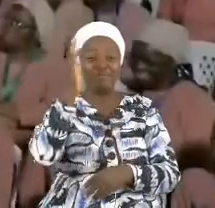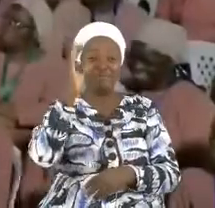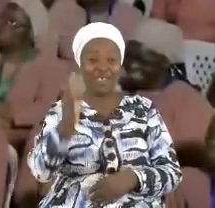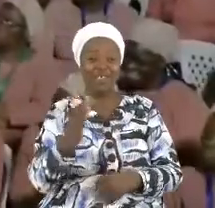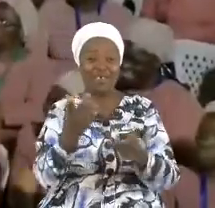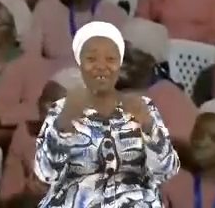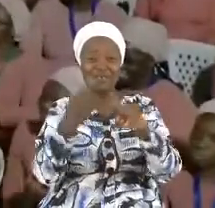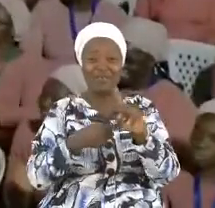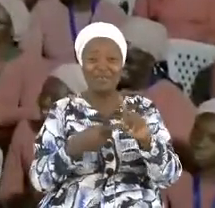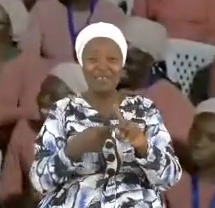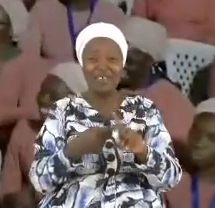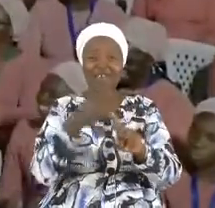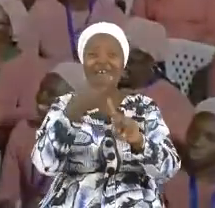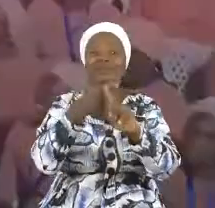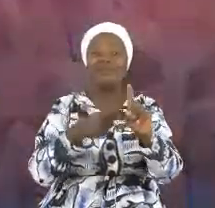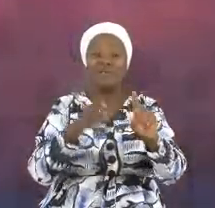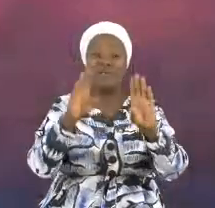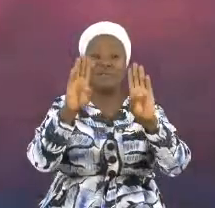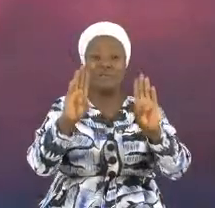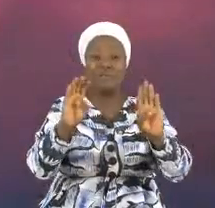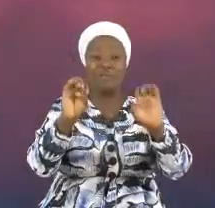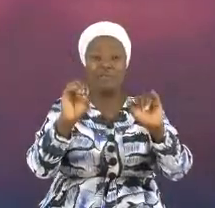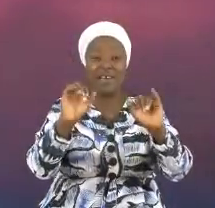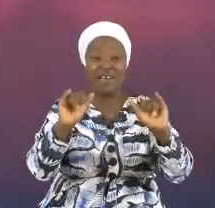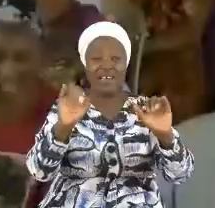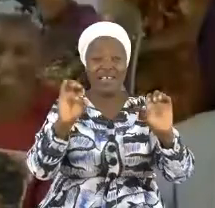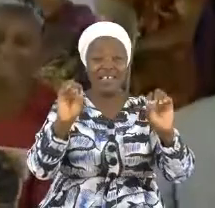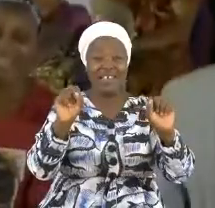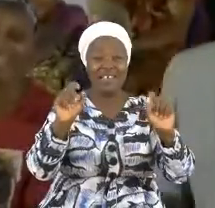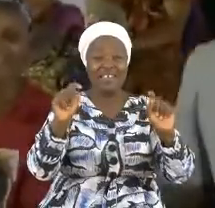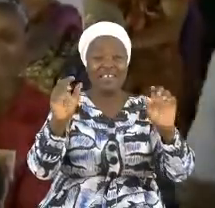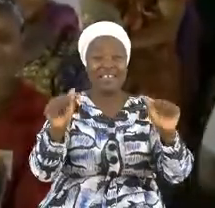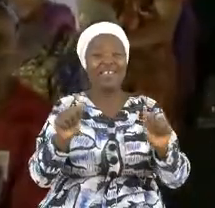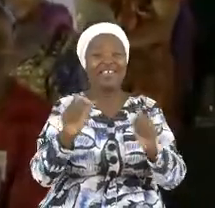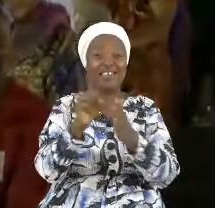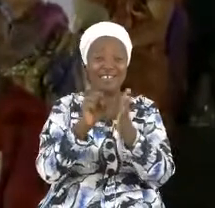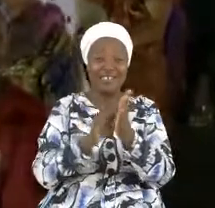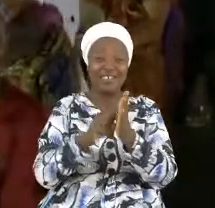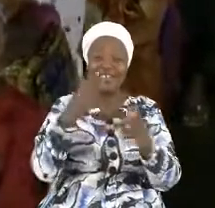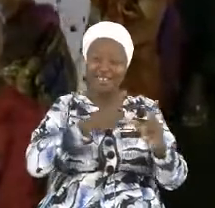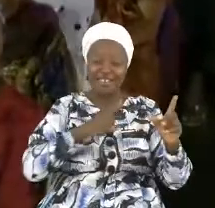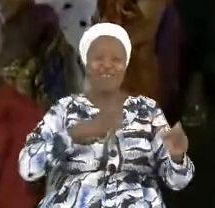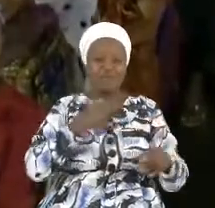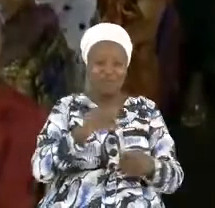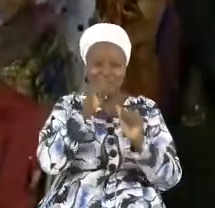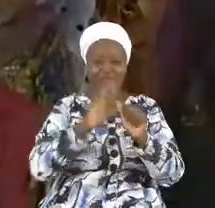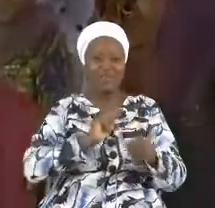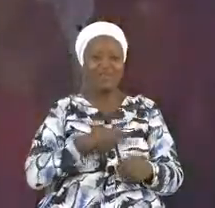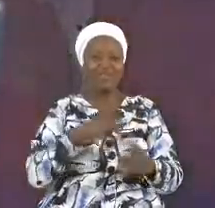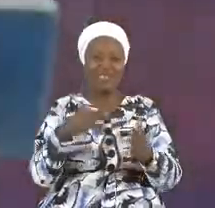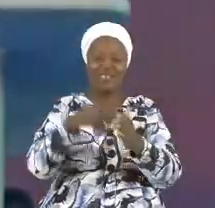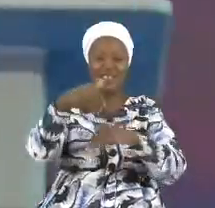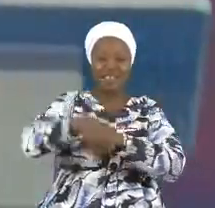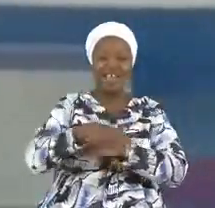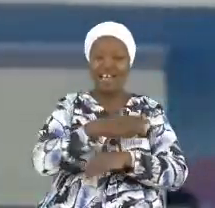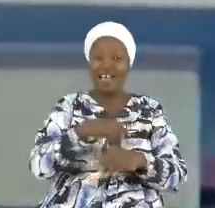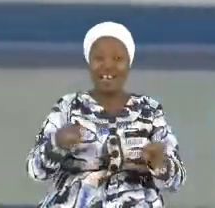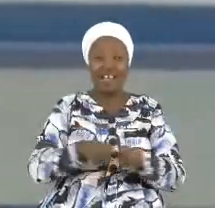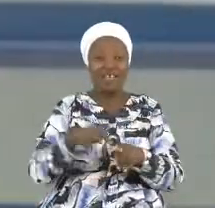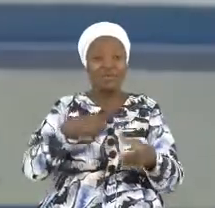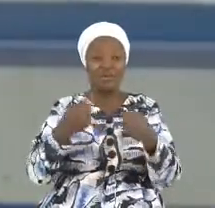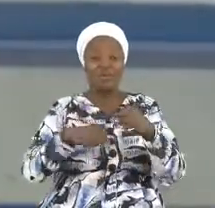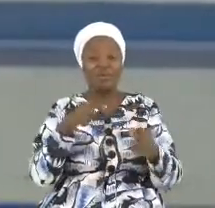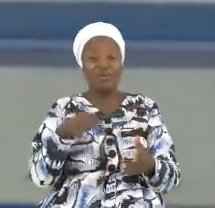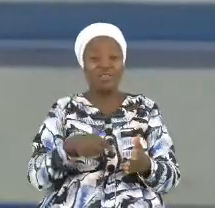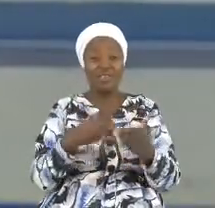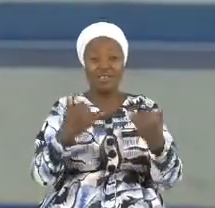The Lord will bless us tonight. And as we come tonight, I'm talking on redemption. I'm